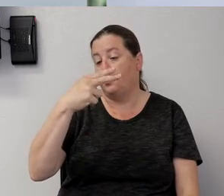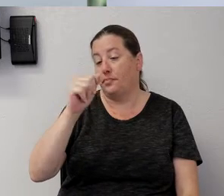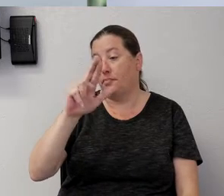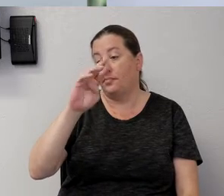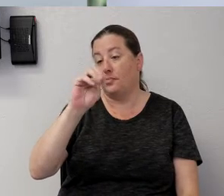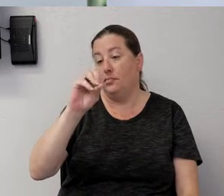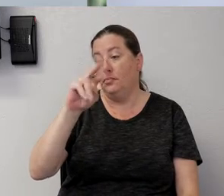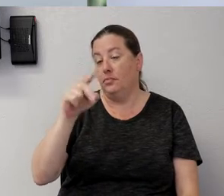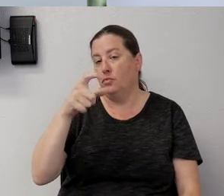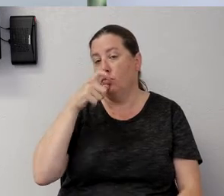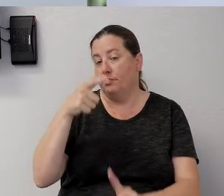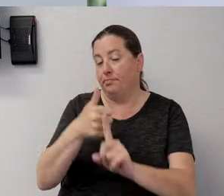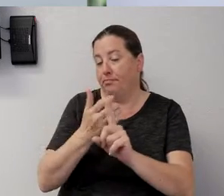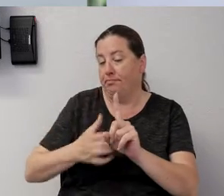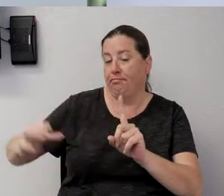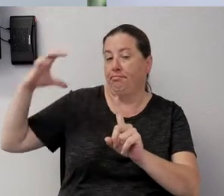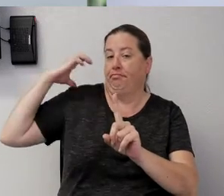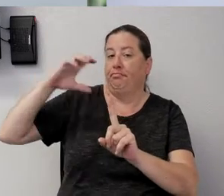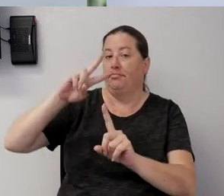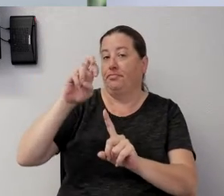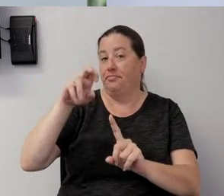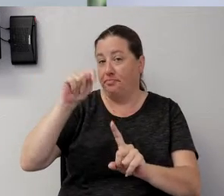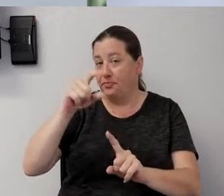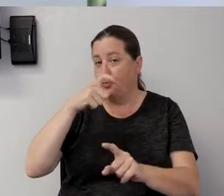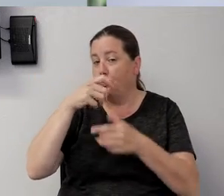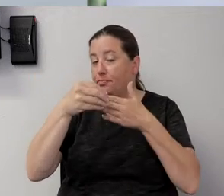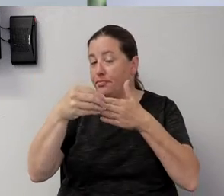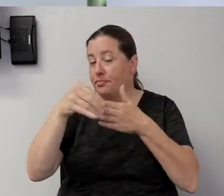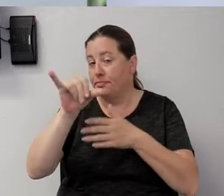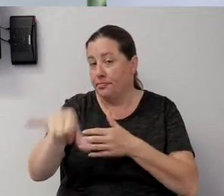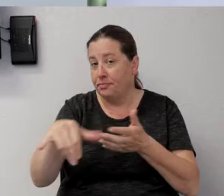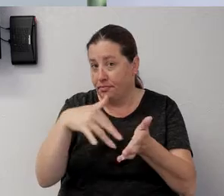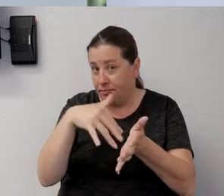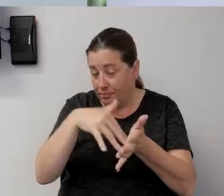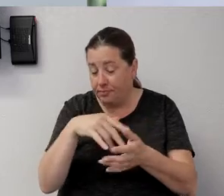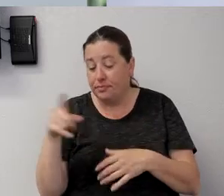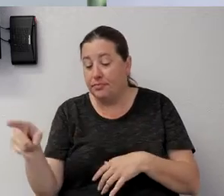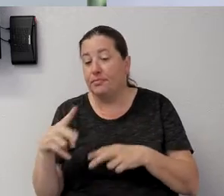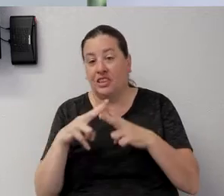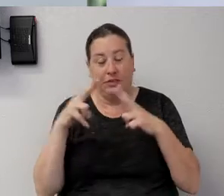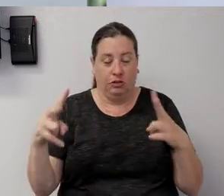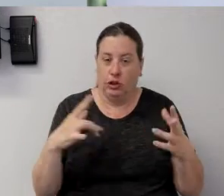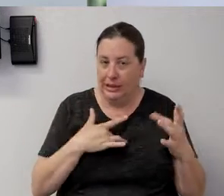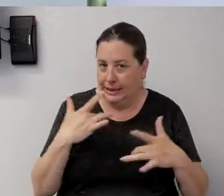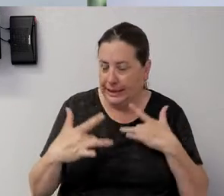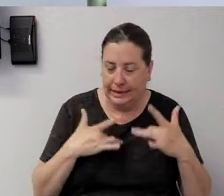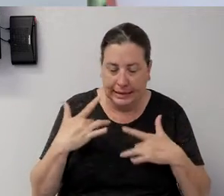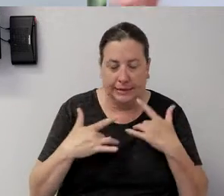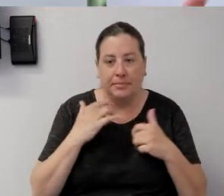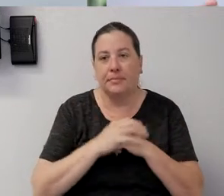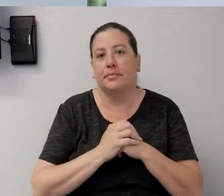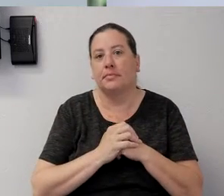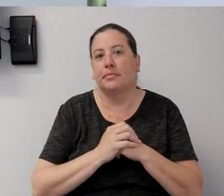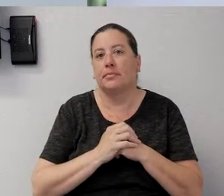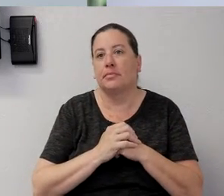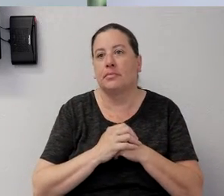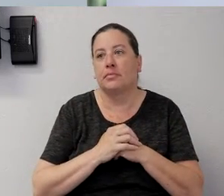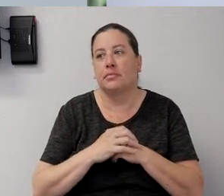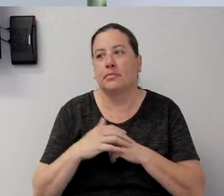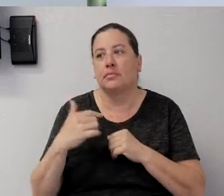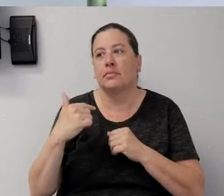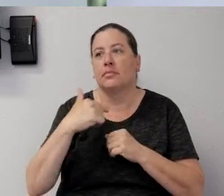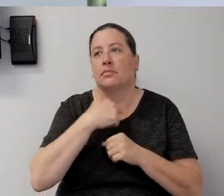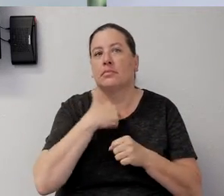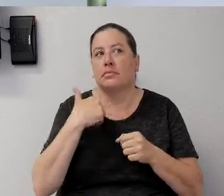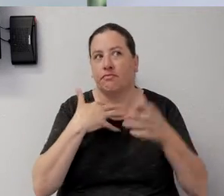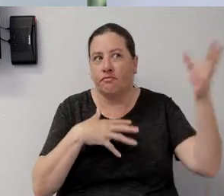veterinarian that is leading this study, that is very excited about it. I've engaged a number of our